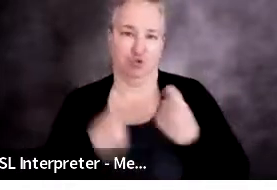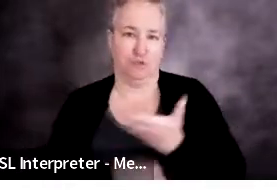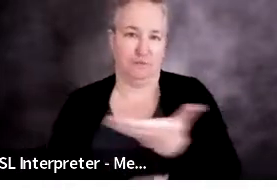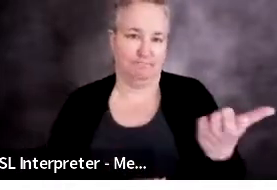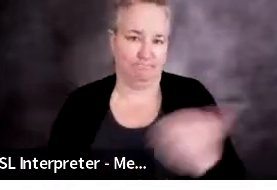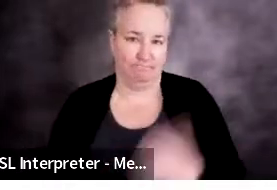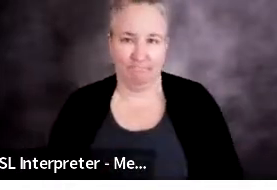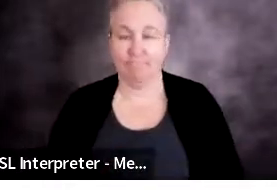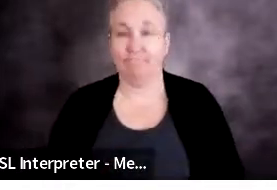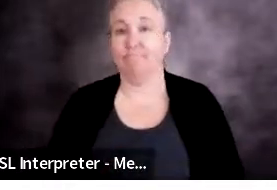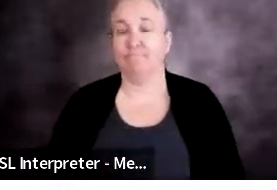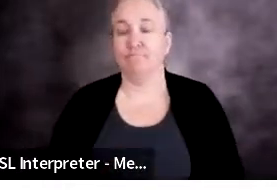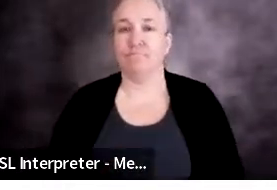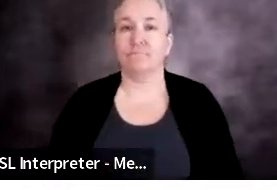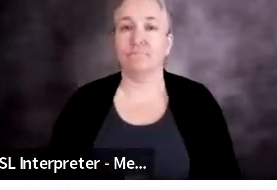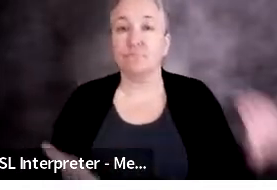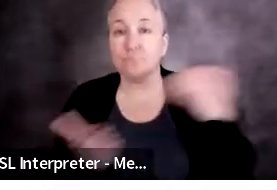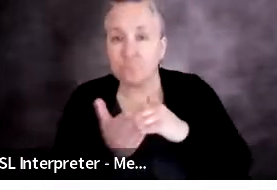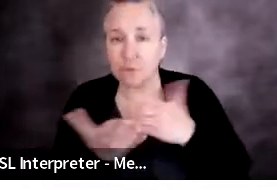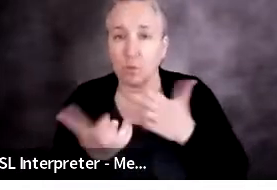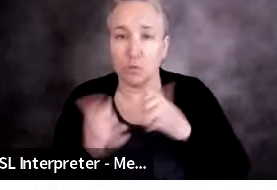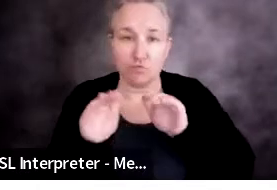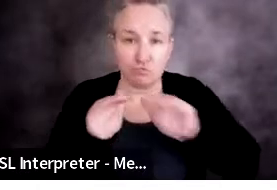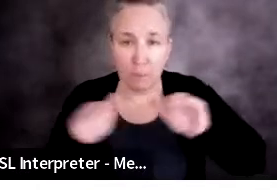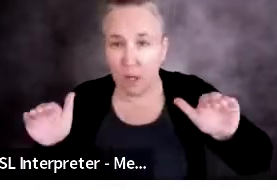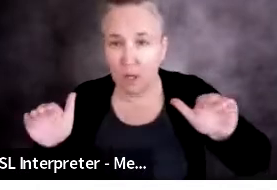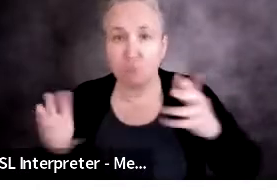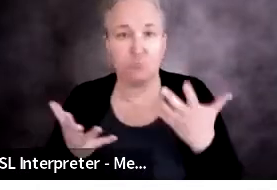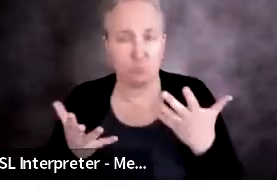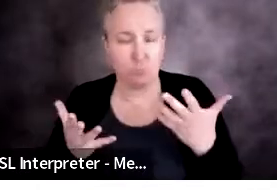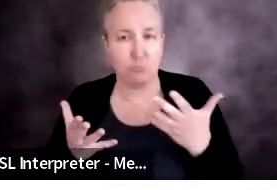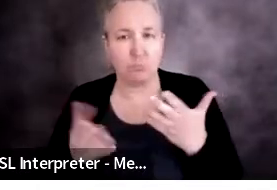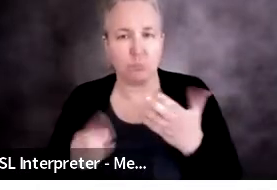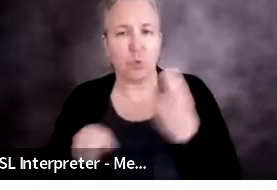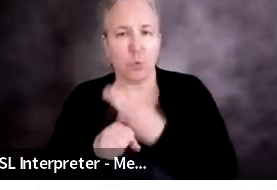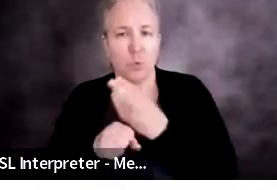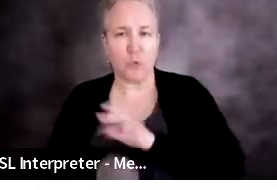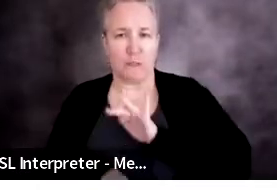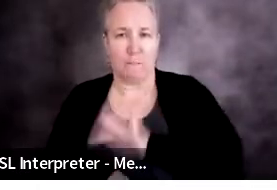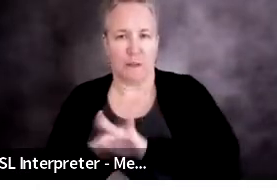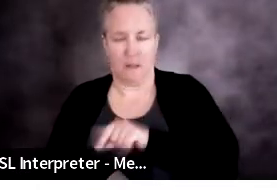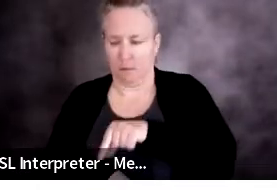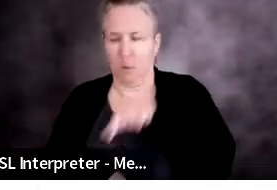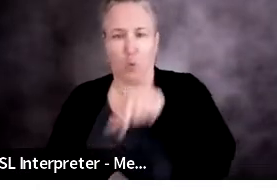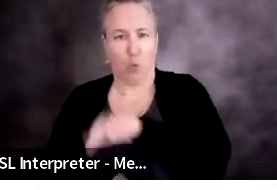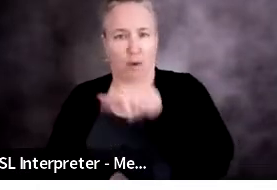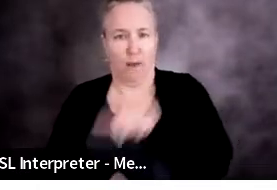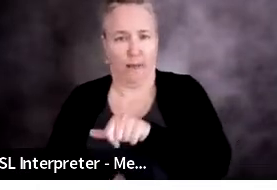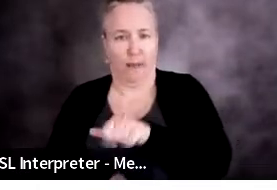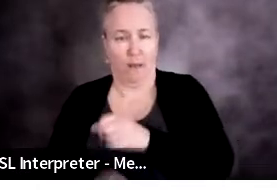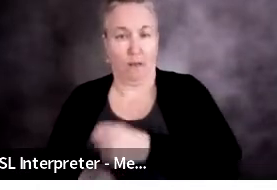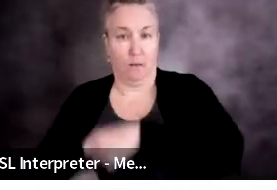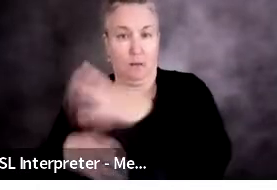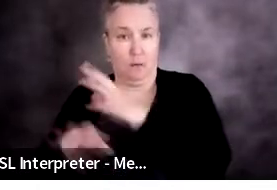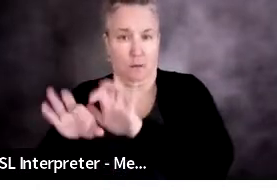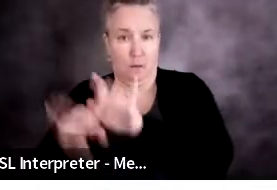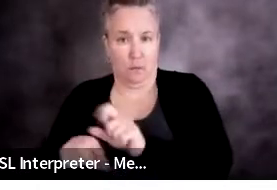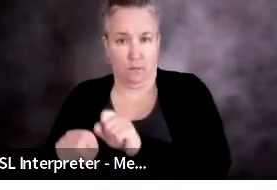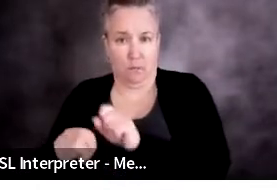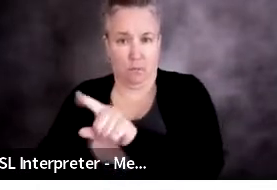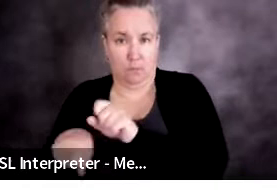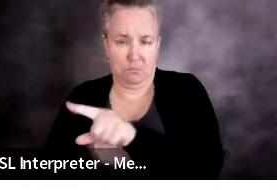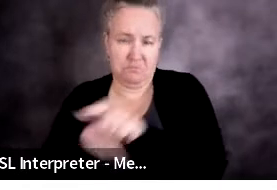And again, I just want to remind everyone to feel free to utilize the Q&A box to ask questions throughout